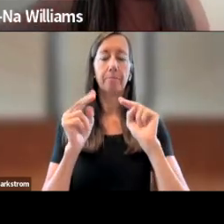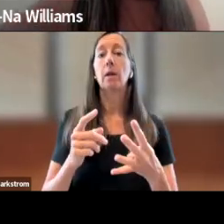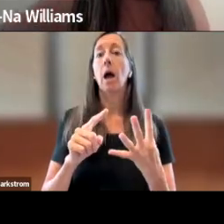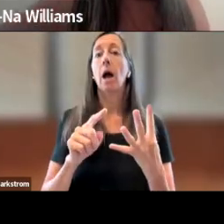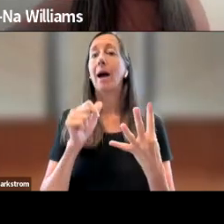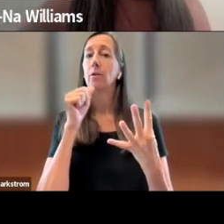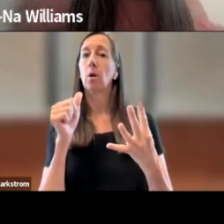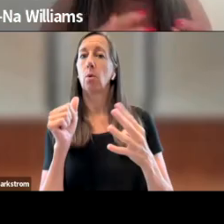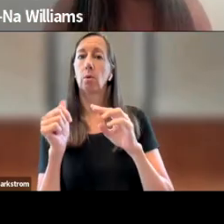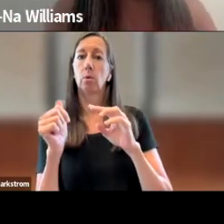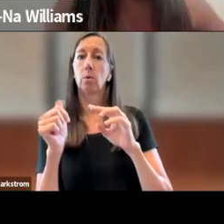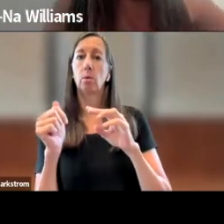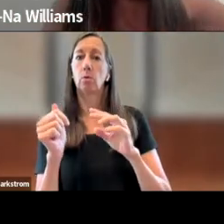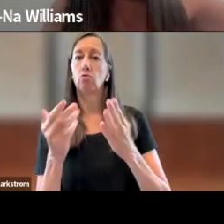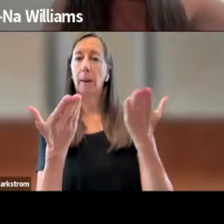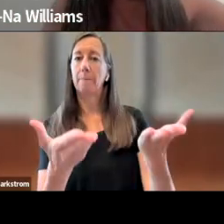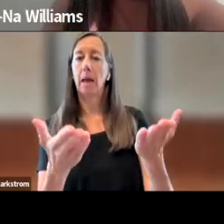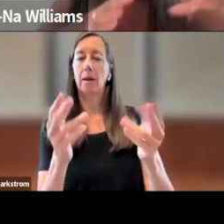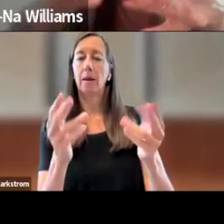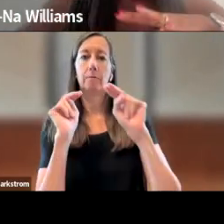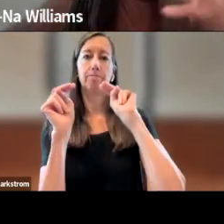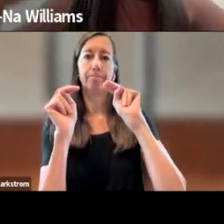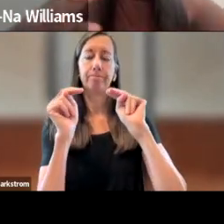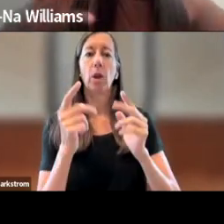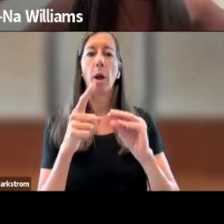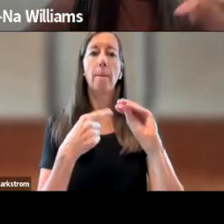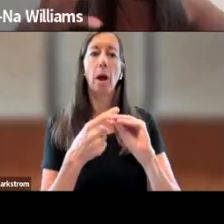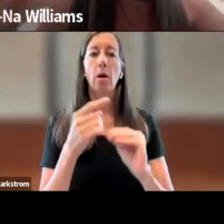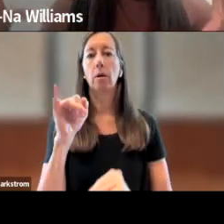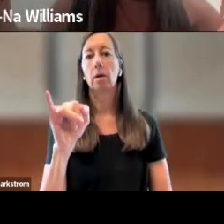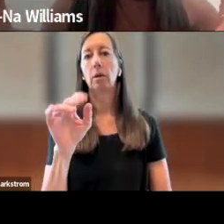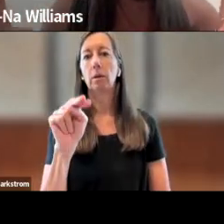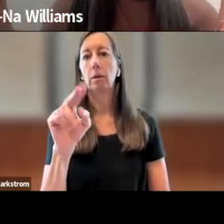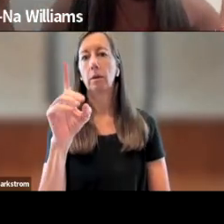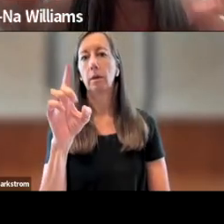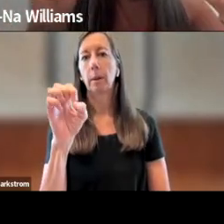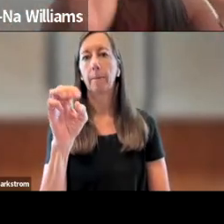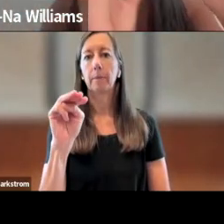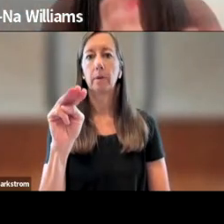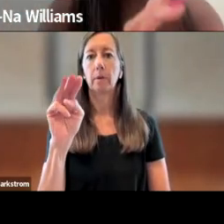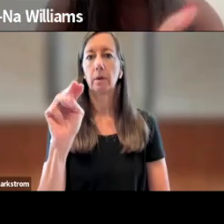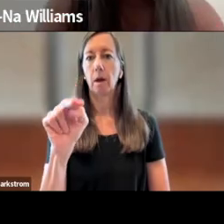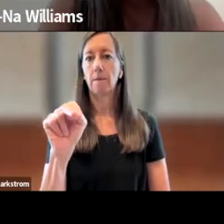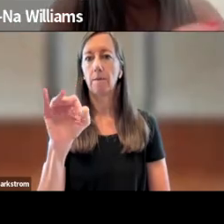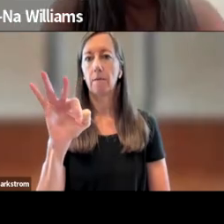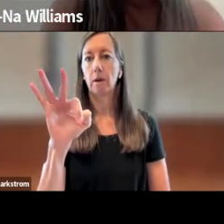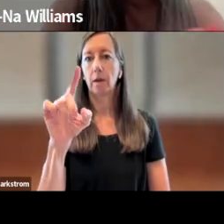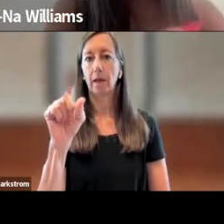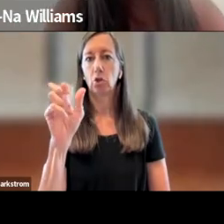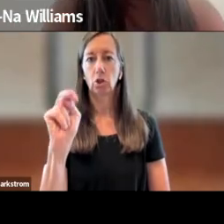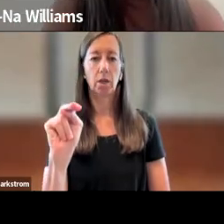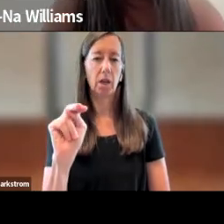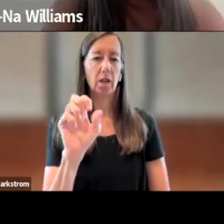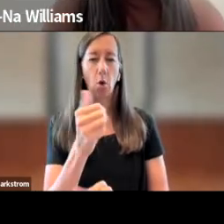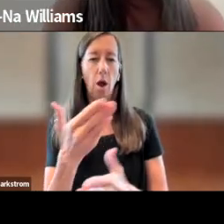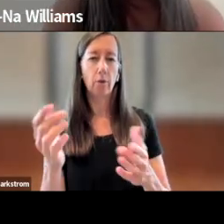like indemnification or severability or these other, more technical areas. These are the parts that are